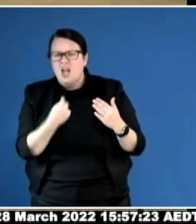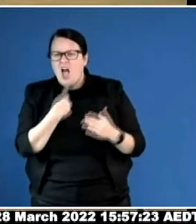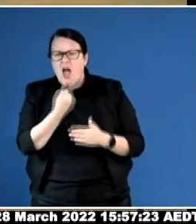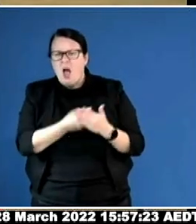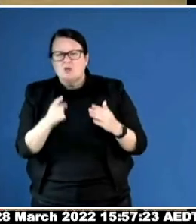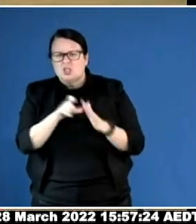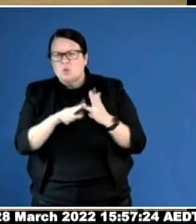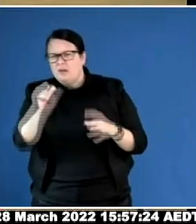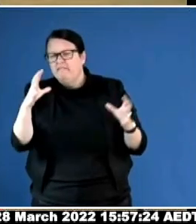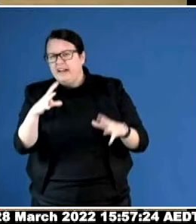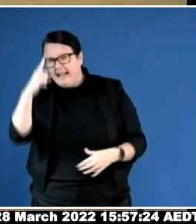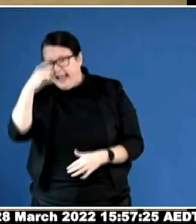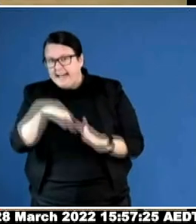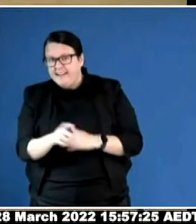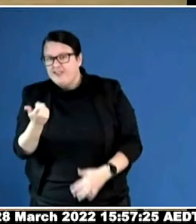I'm just doing your fucking head in.